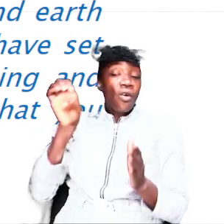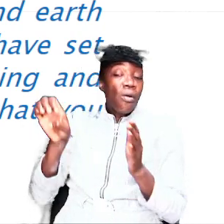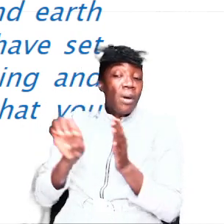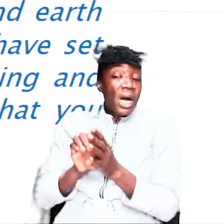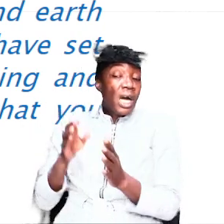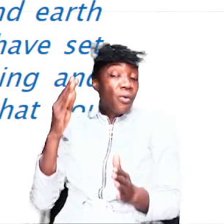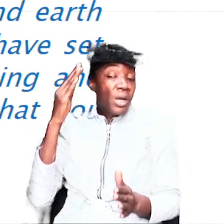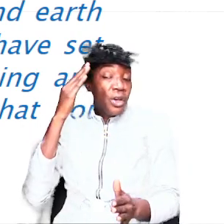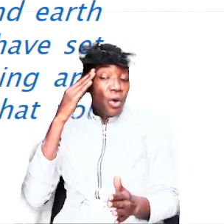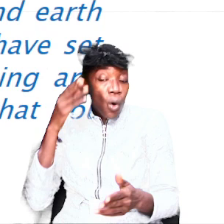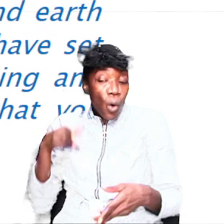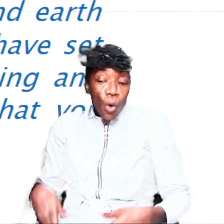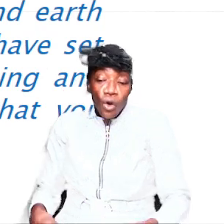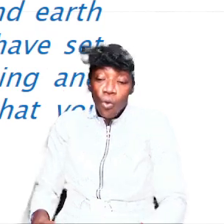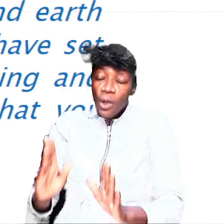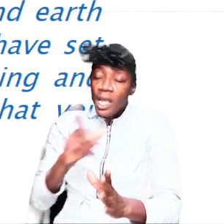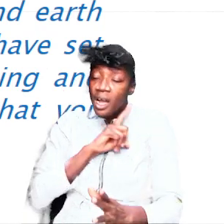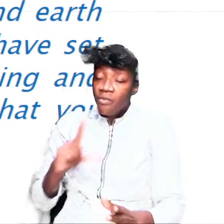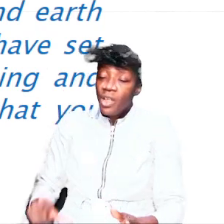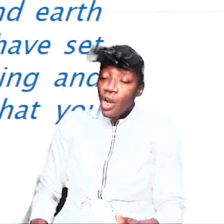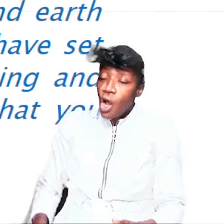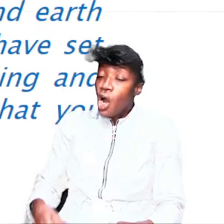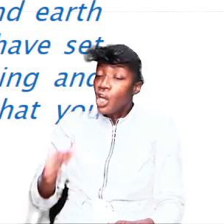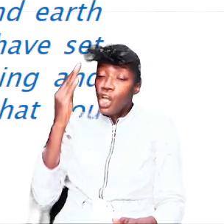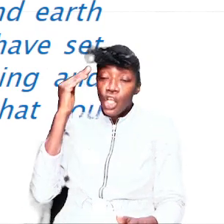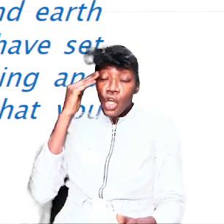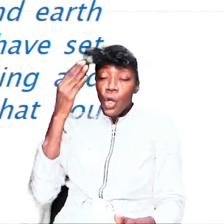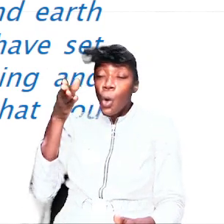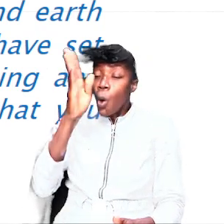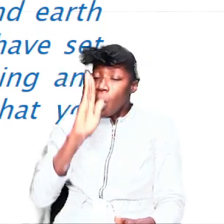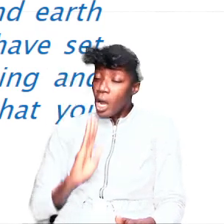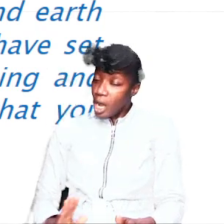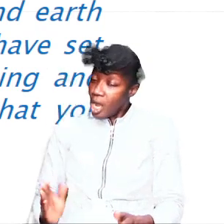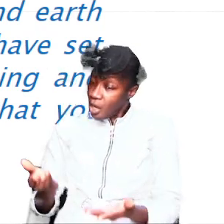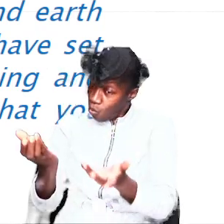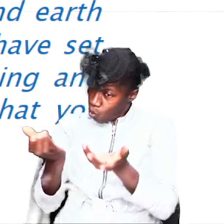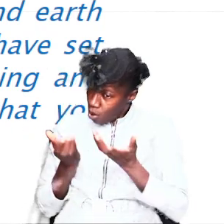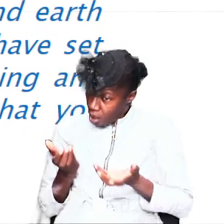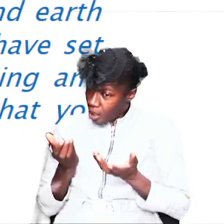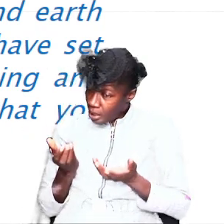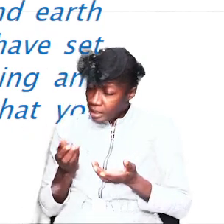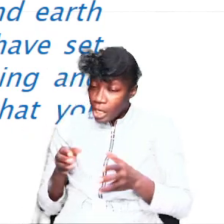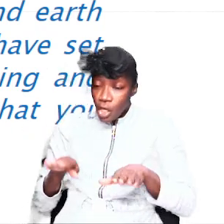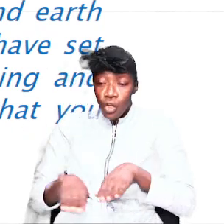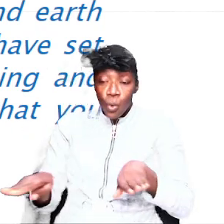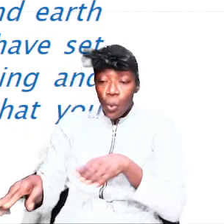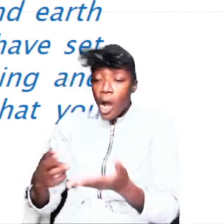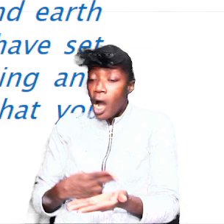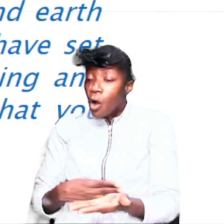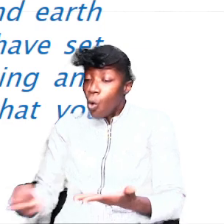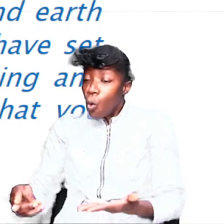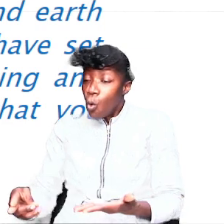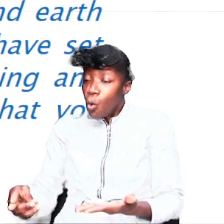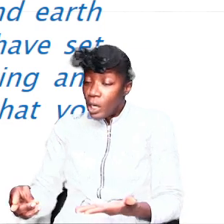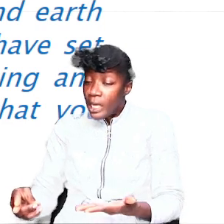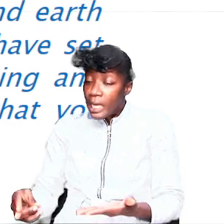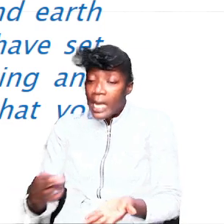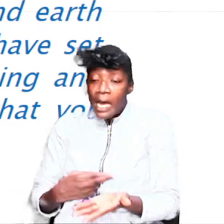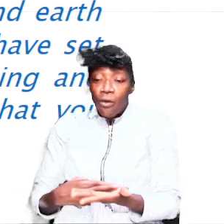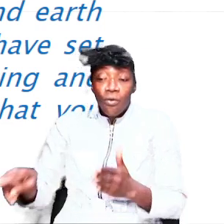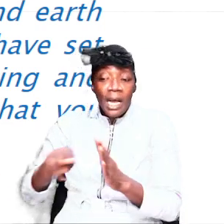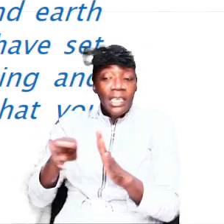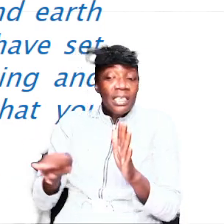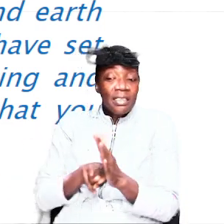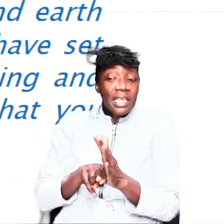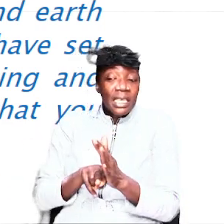requires. He requires us to walk holy. He requires righteousness. And I encourage us that we walk and that we keep